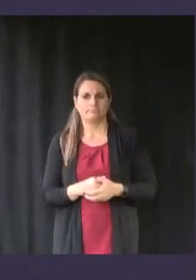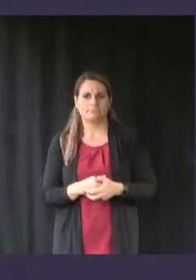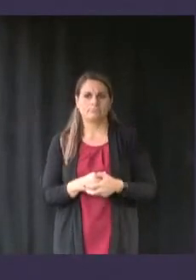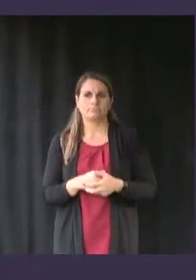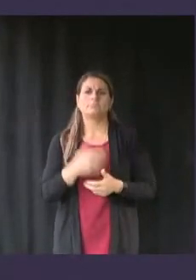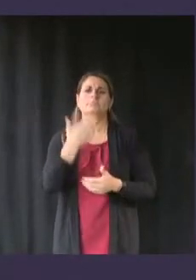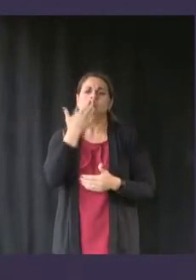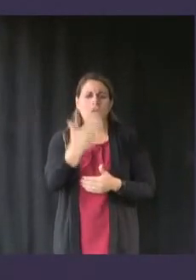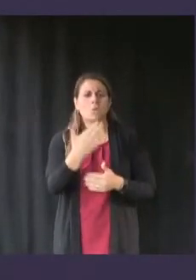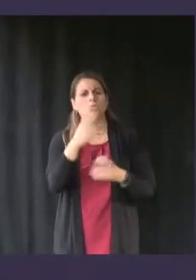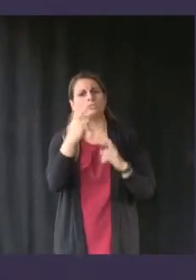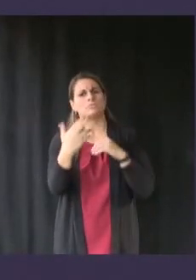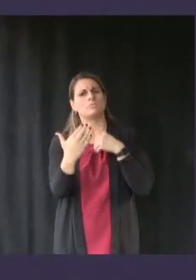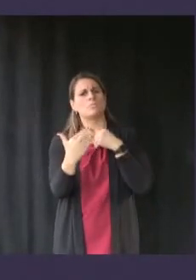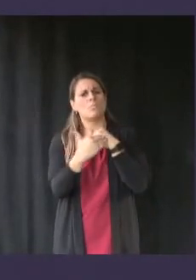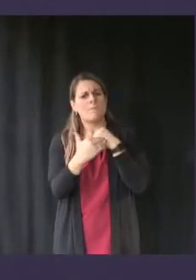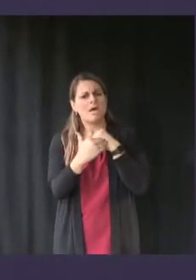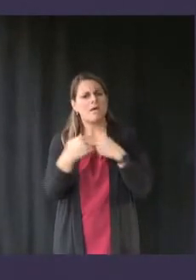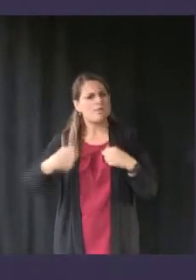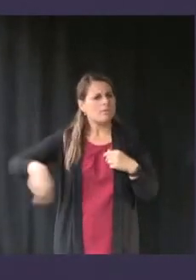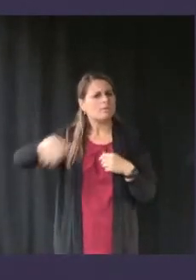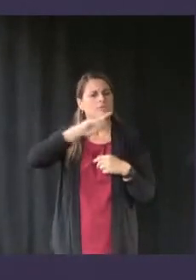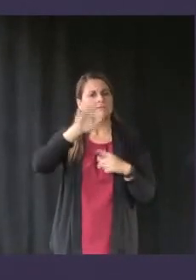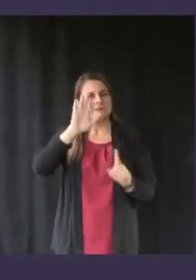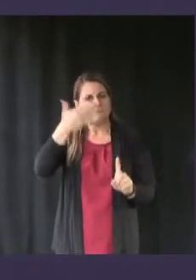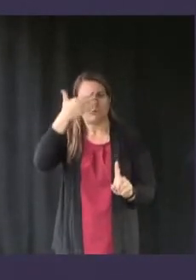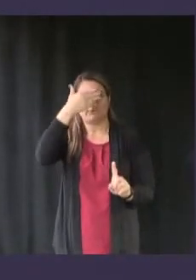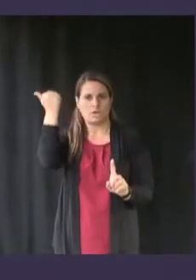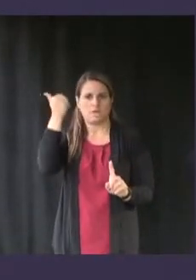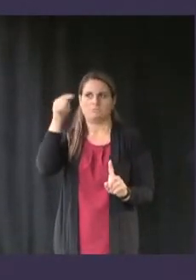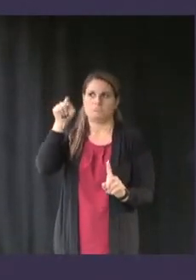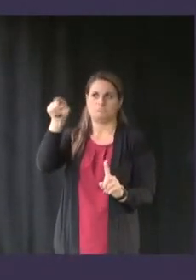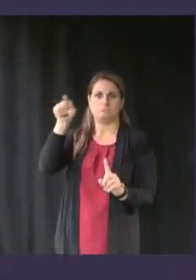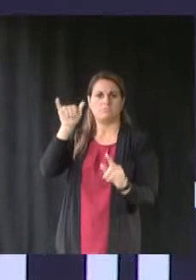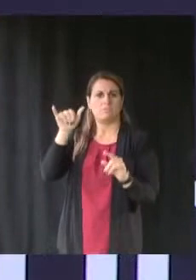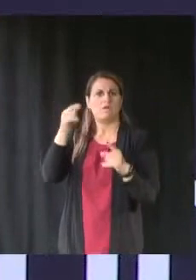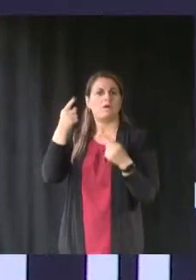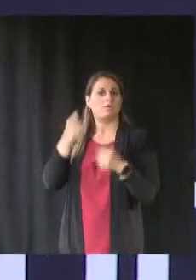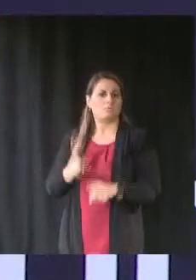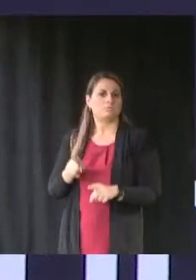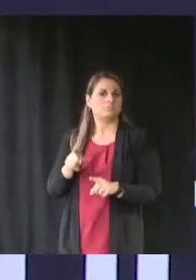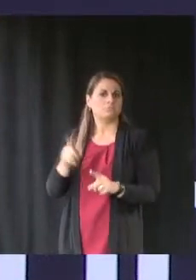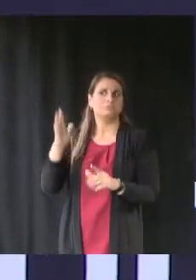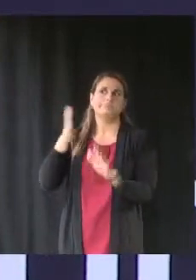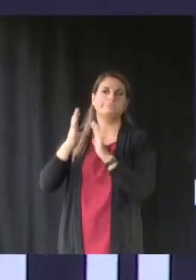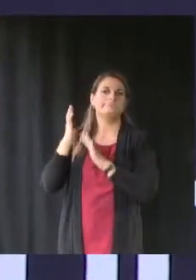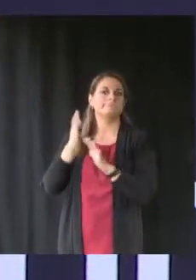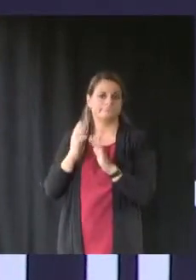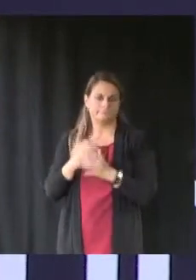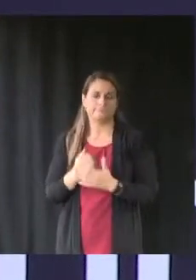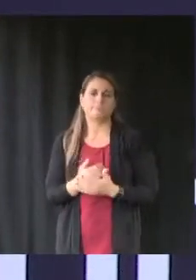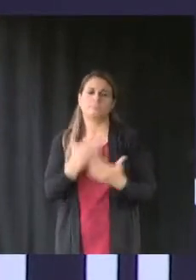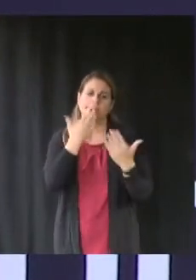never, ever forget. So thank you, my dear friend Rabbi, for being here and being a part of this day as well.